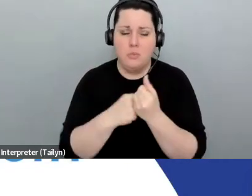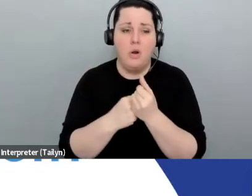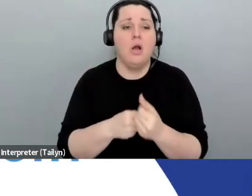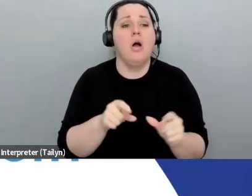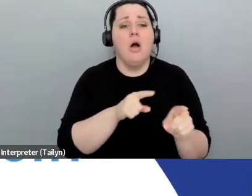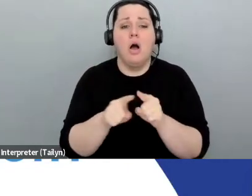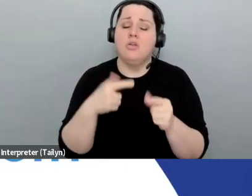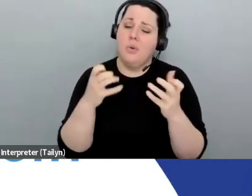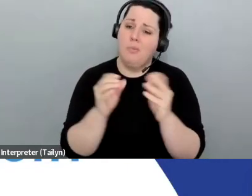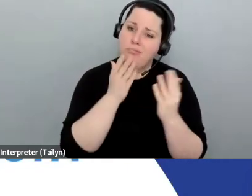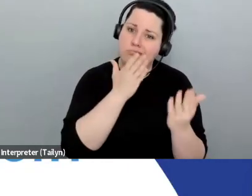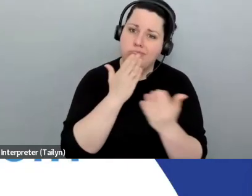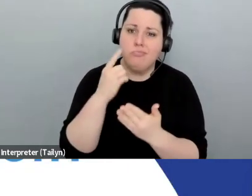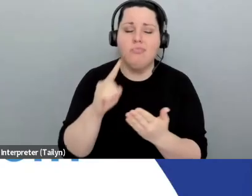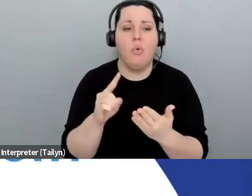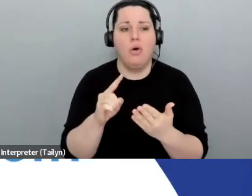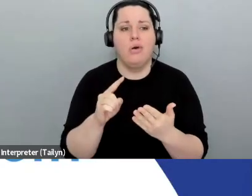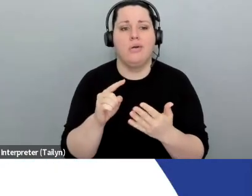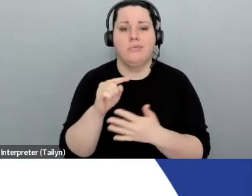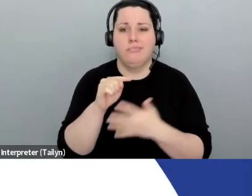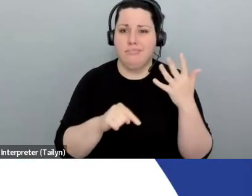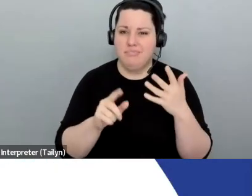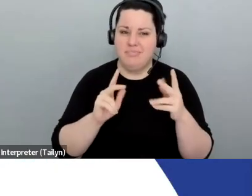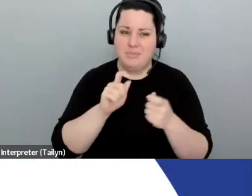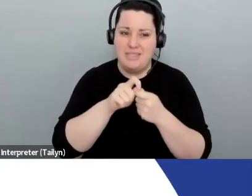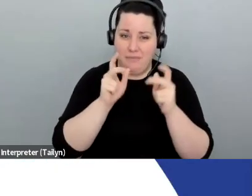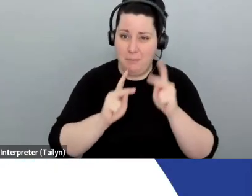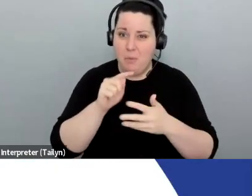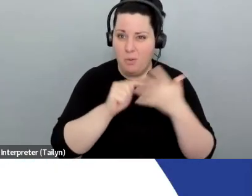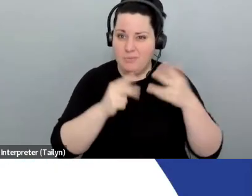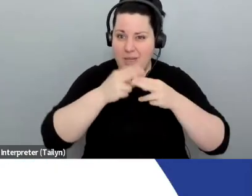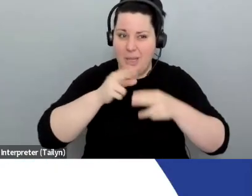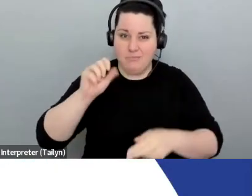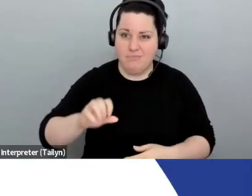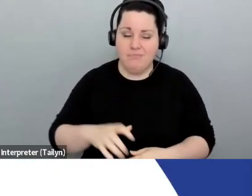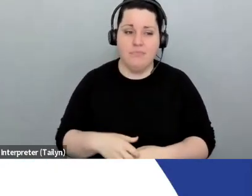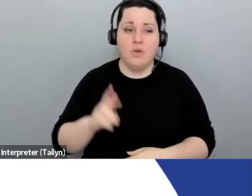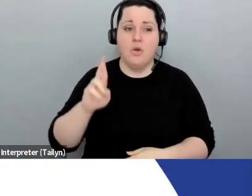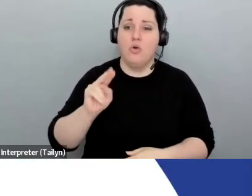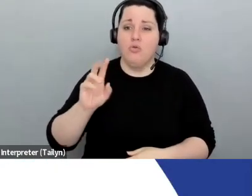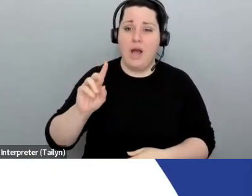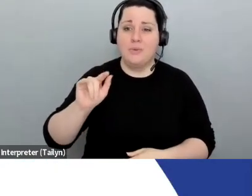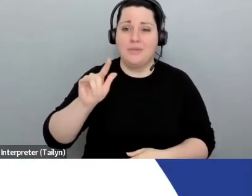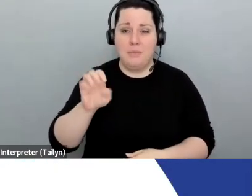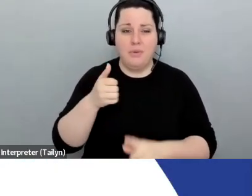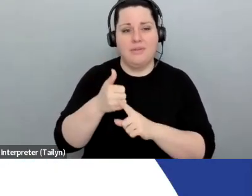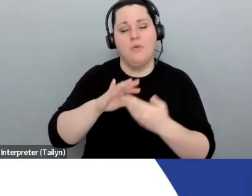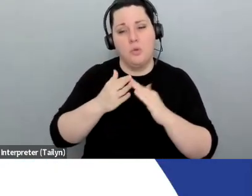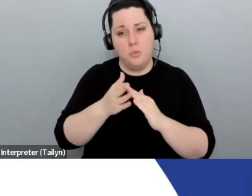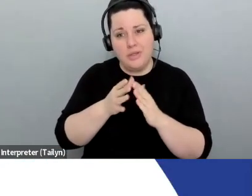additional gratitude for the following individuals. The Roundtable is a